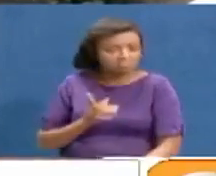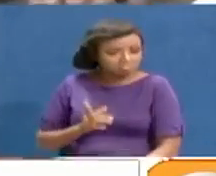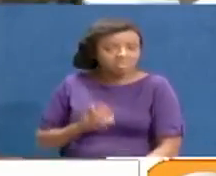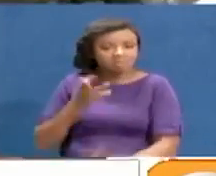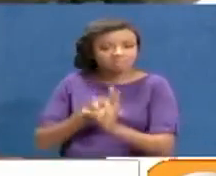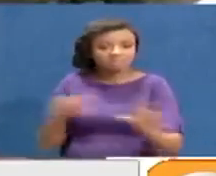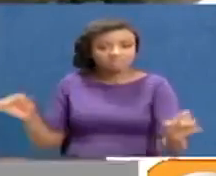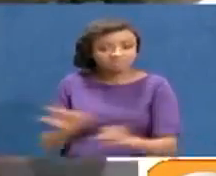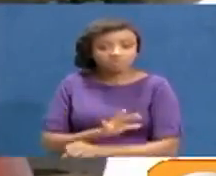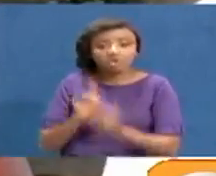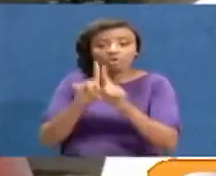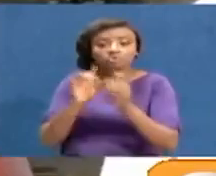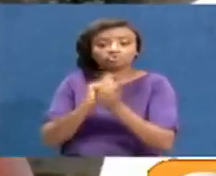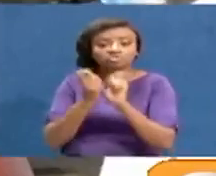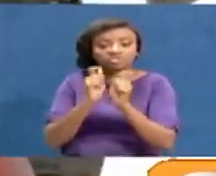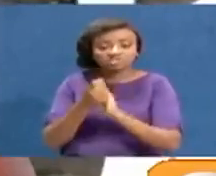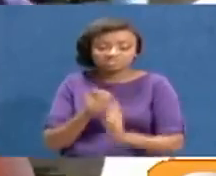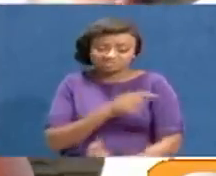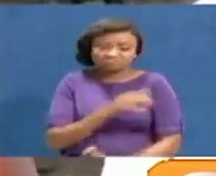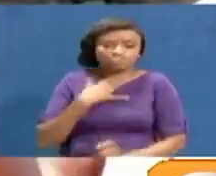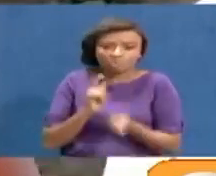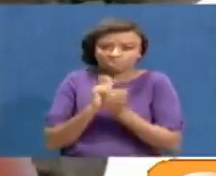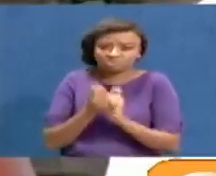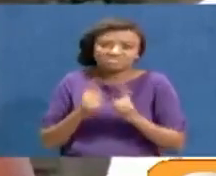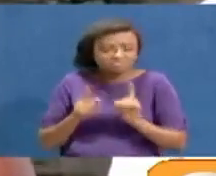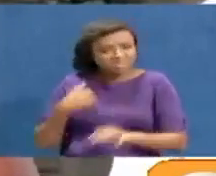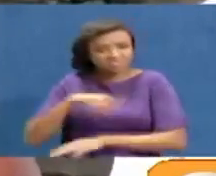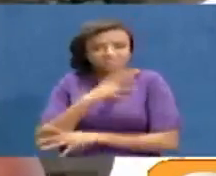participated fully. The change of heart is wanting and leaves a lot to be desired.